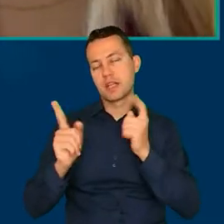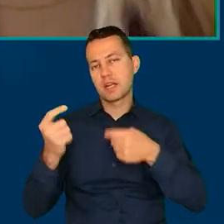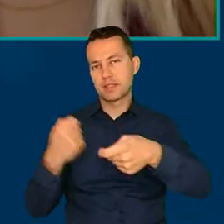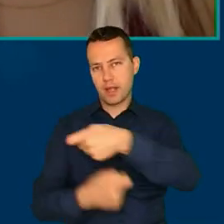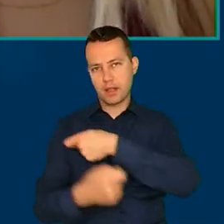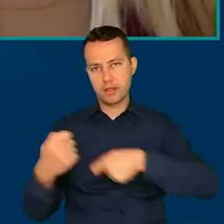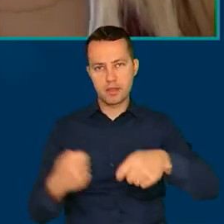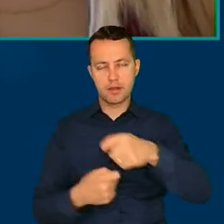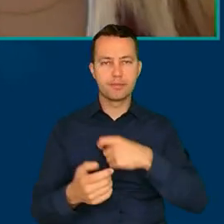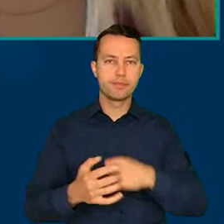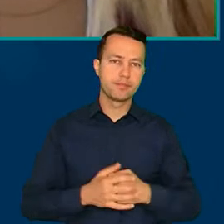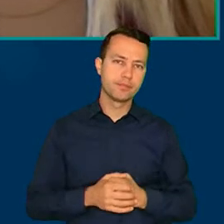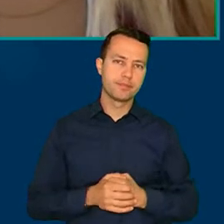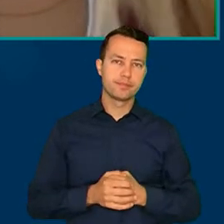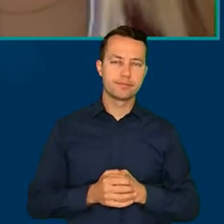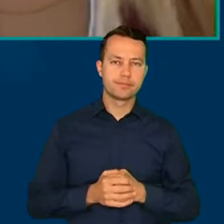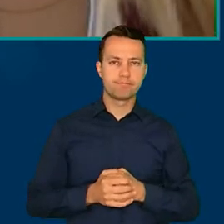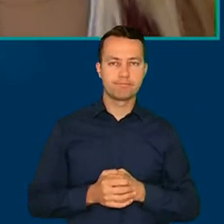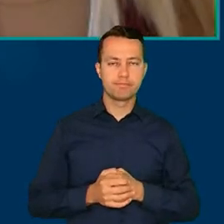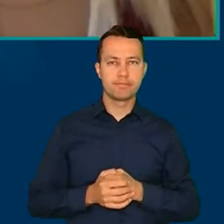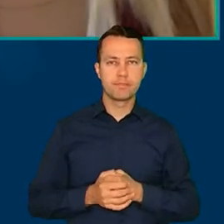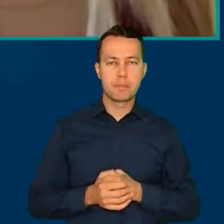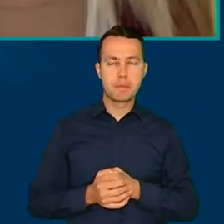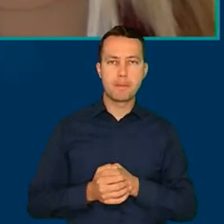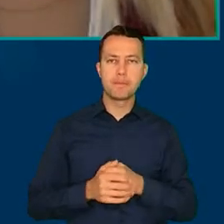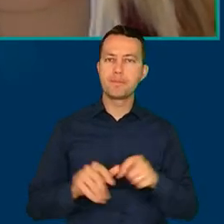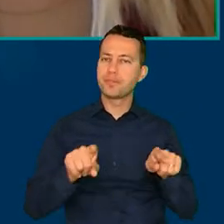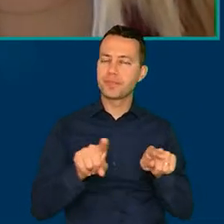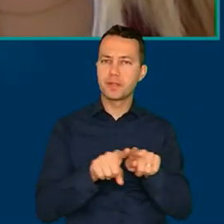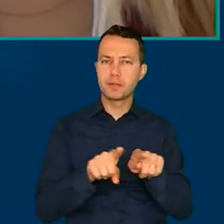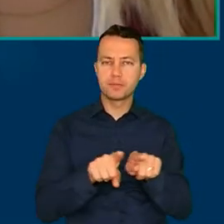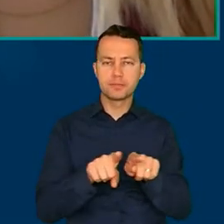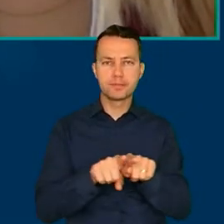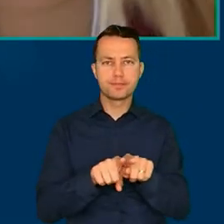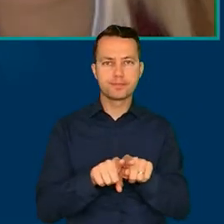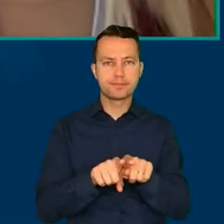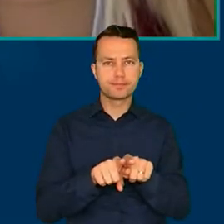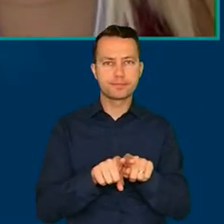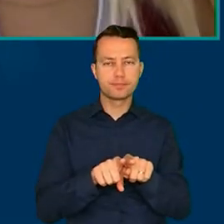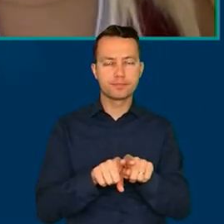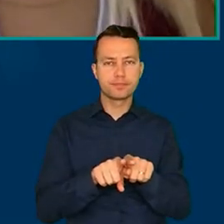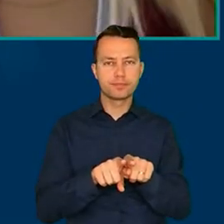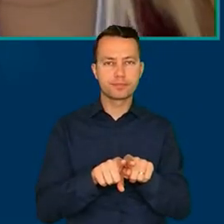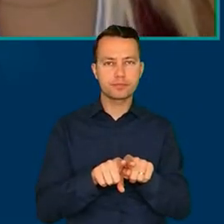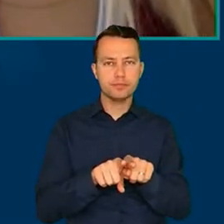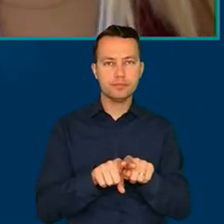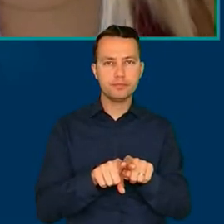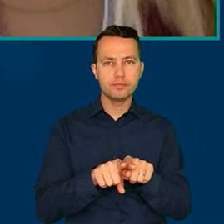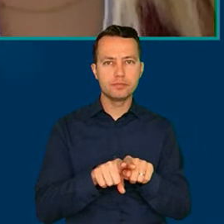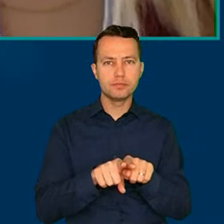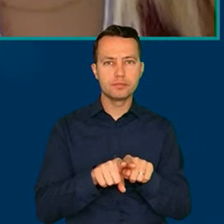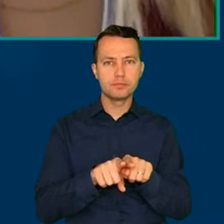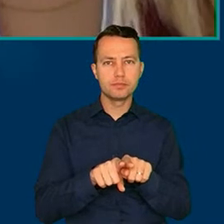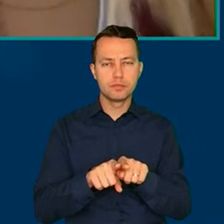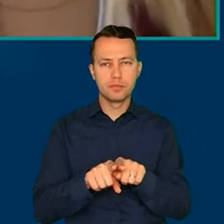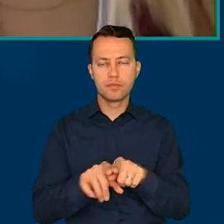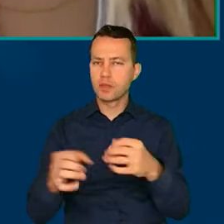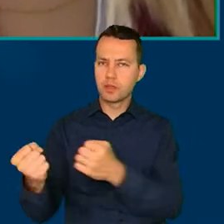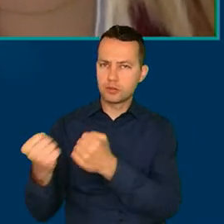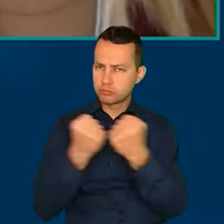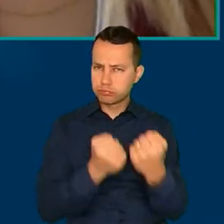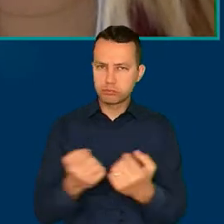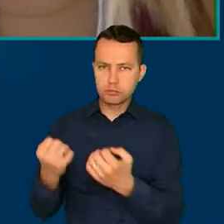extremely rooted in our work and guidance on responsible mineral supply chains. There's discussion ongoing on an